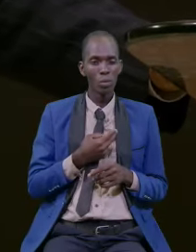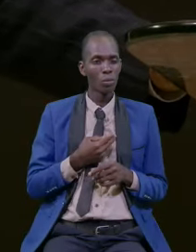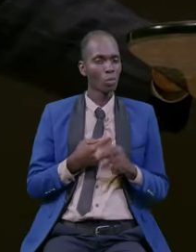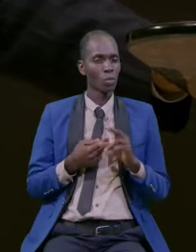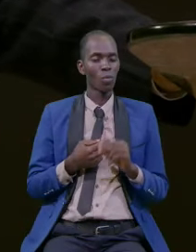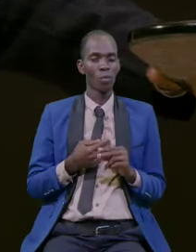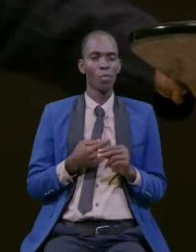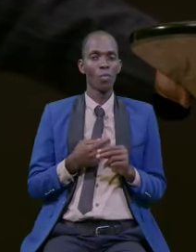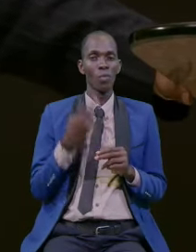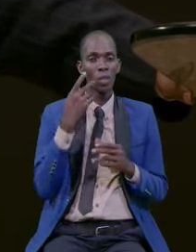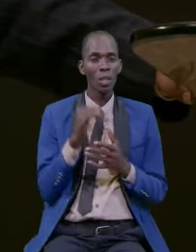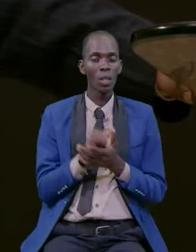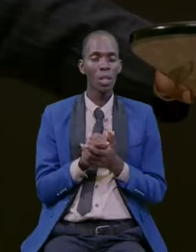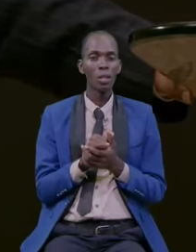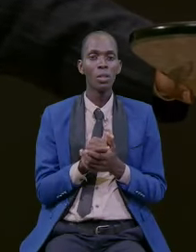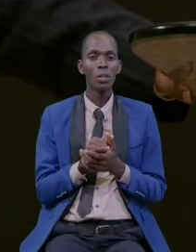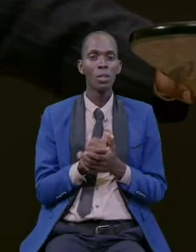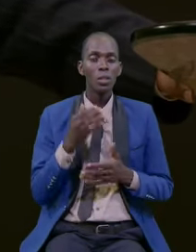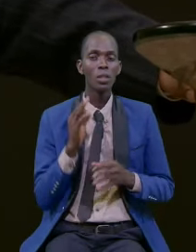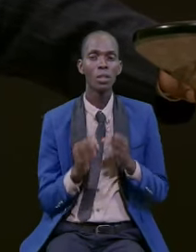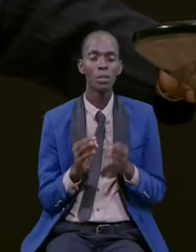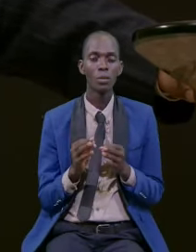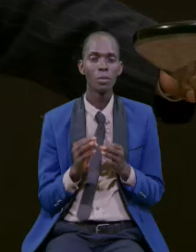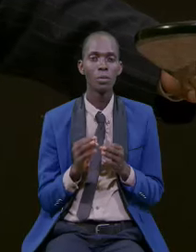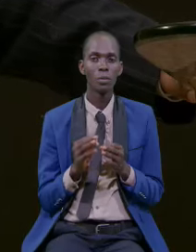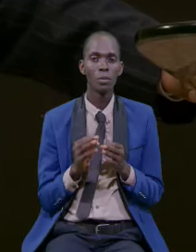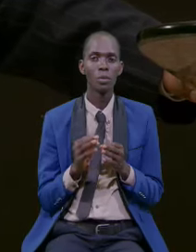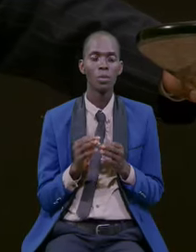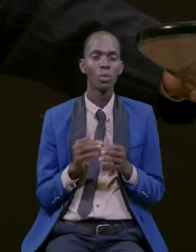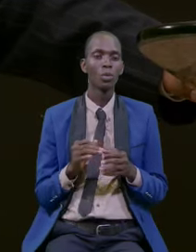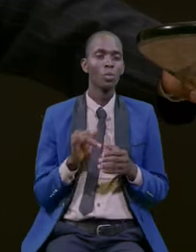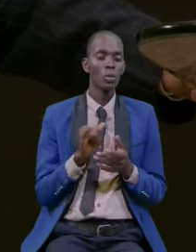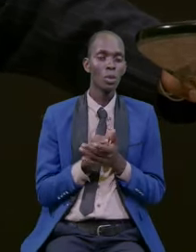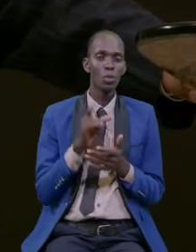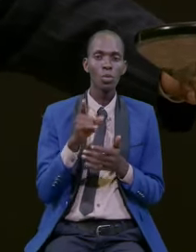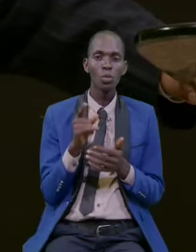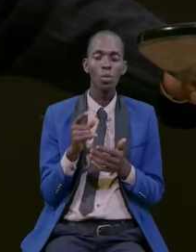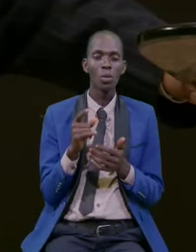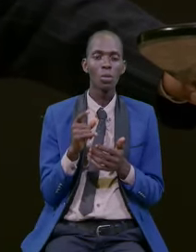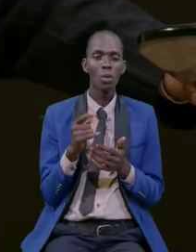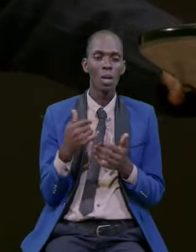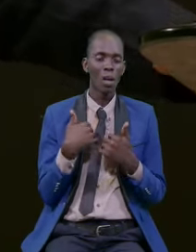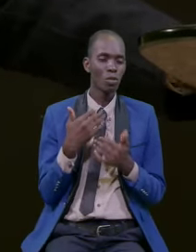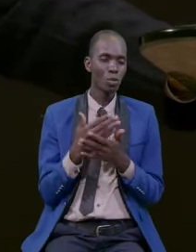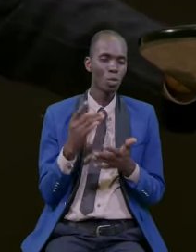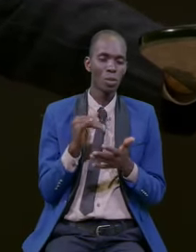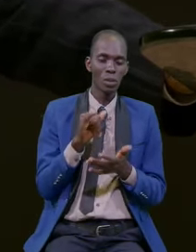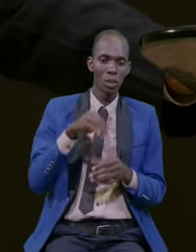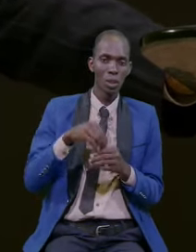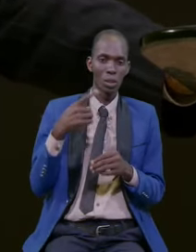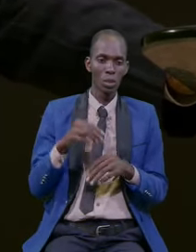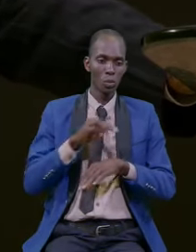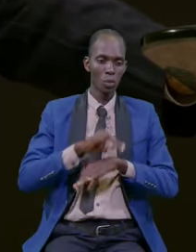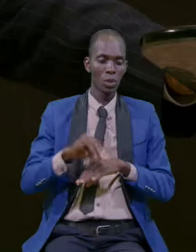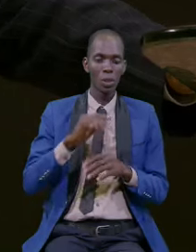any right to be in the ministry, saying that we're serving the